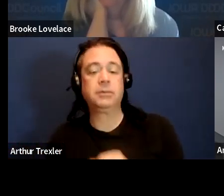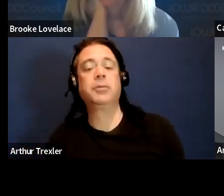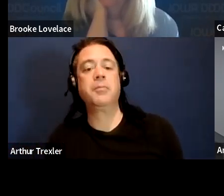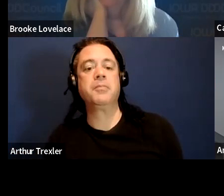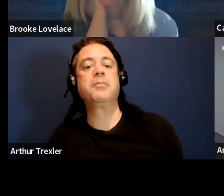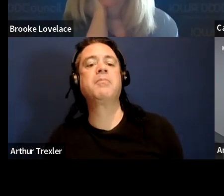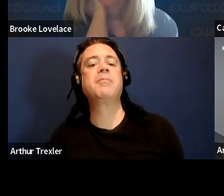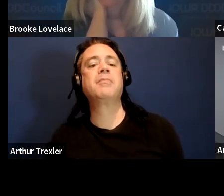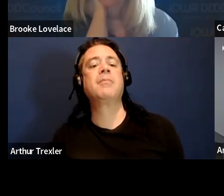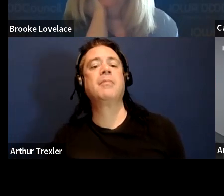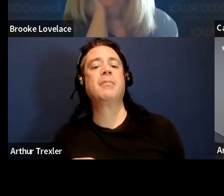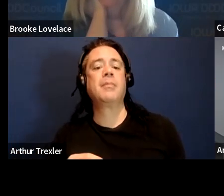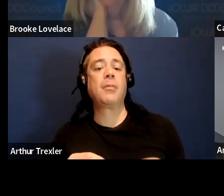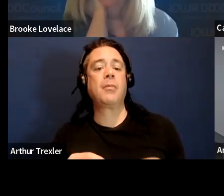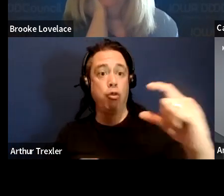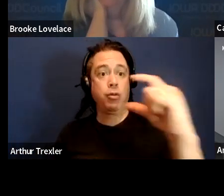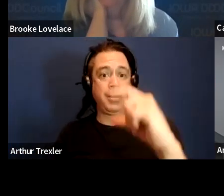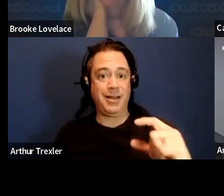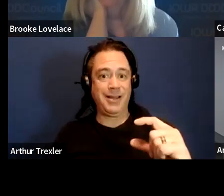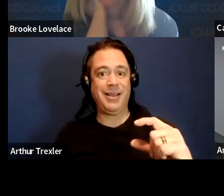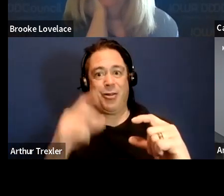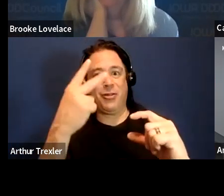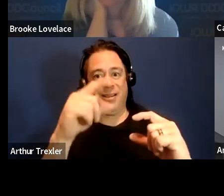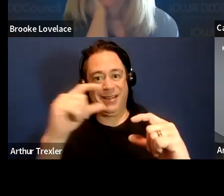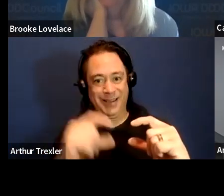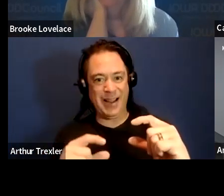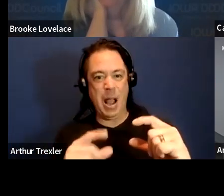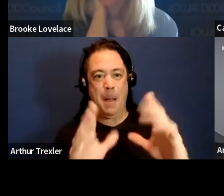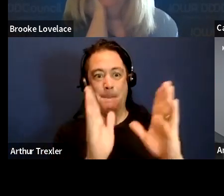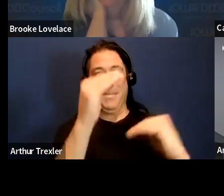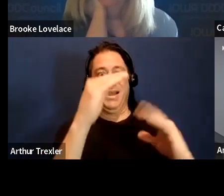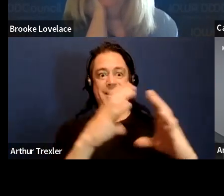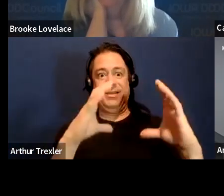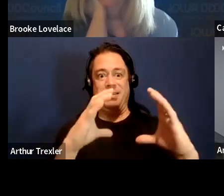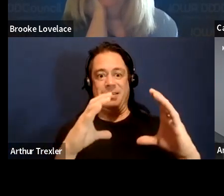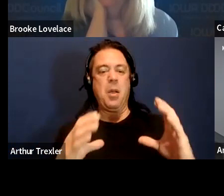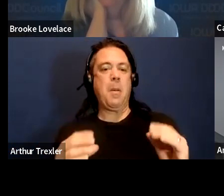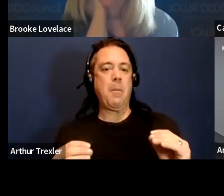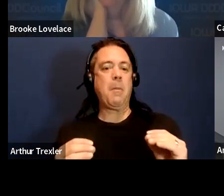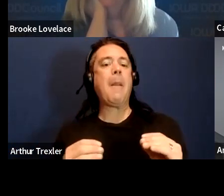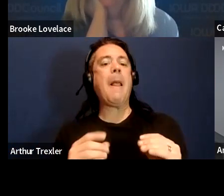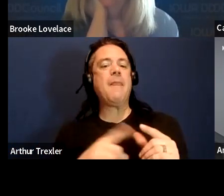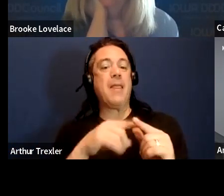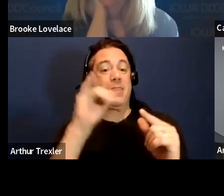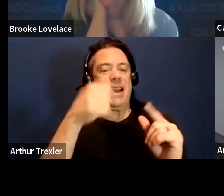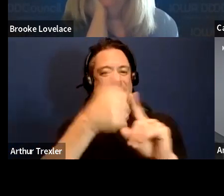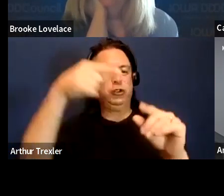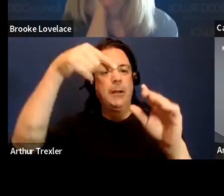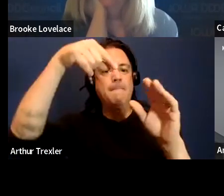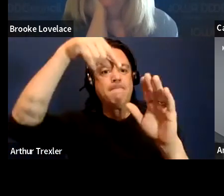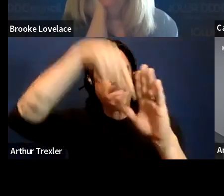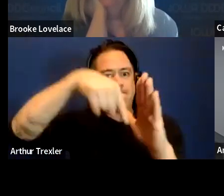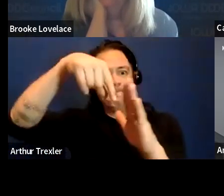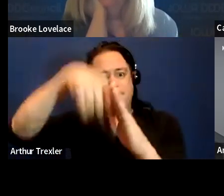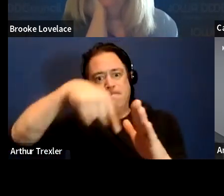in that kind of bigger box towards the goal of developing the streamlined screening and